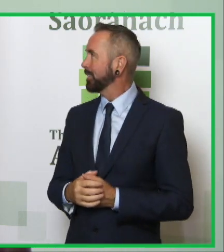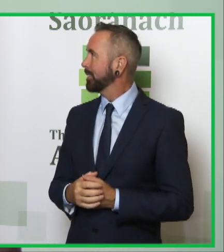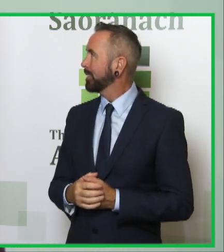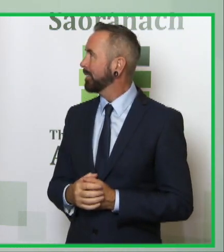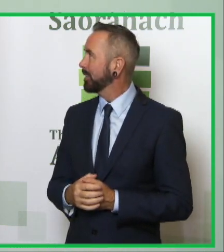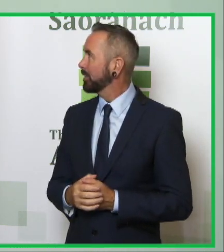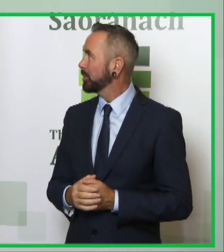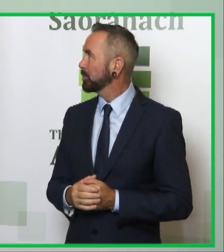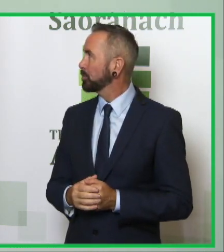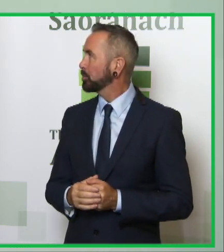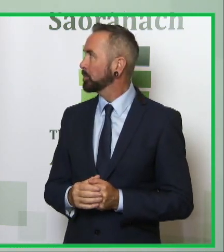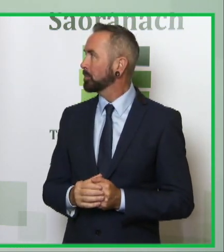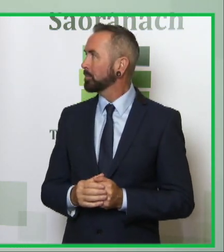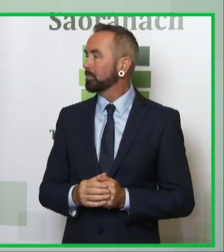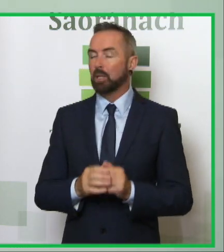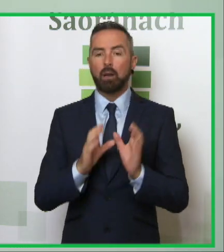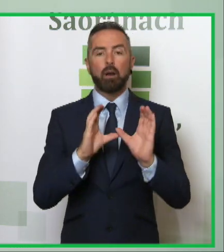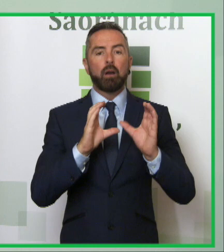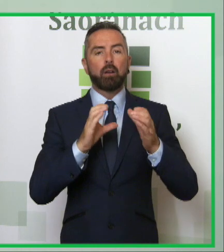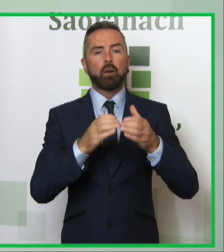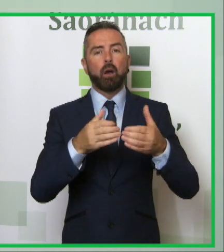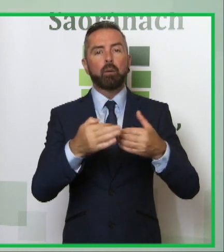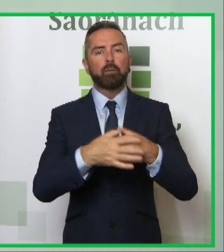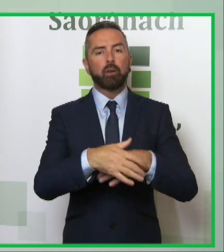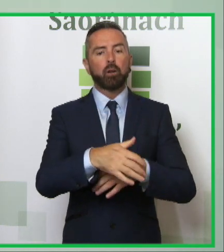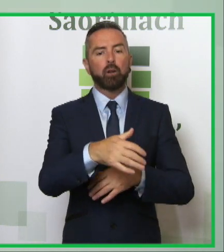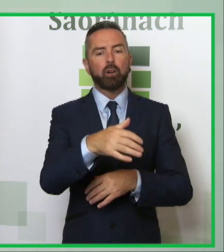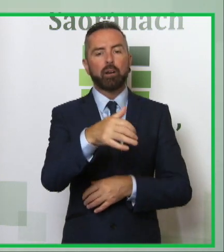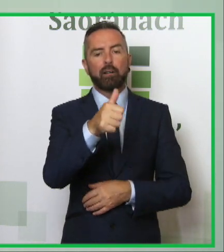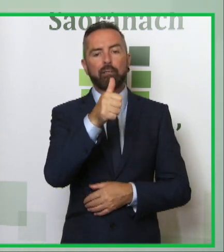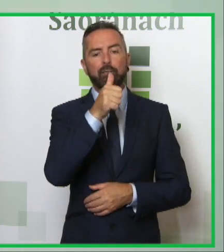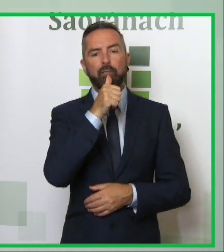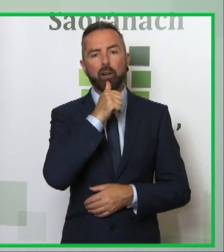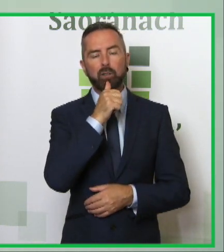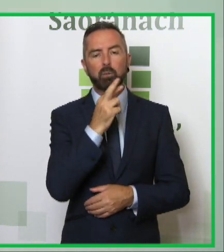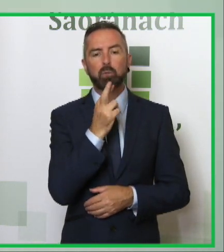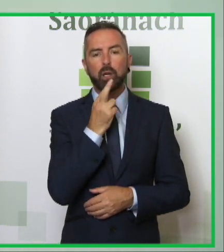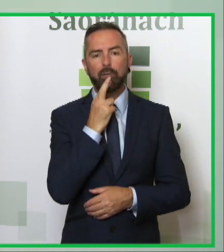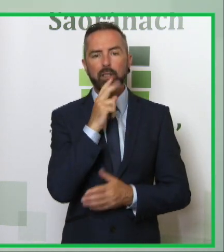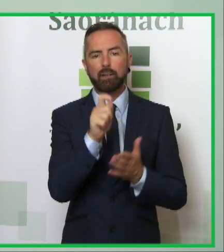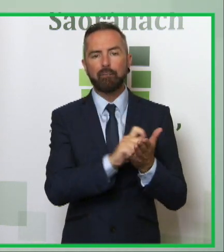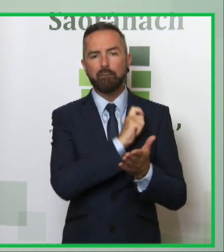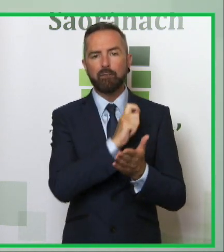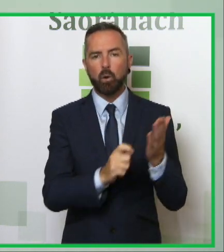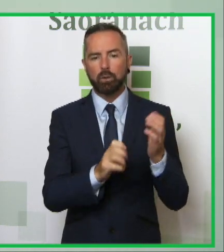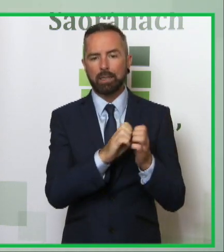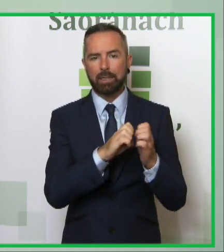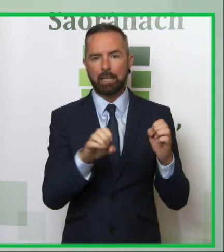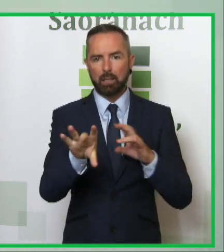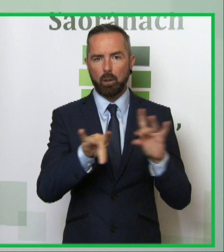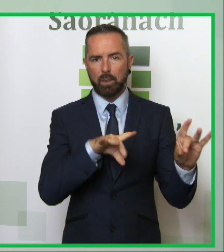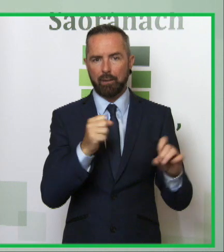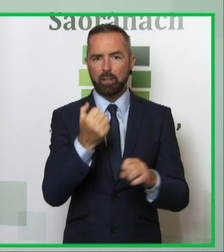easy. The column there for first count is the number of first preference votes each of the options got. So the